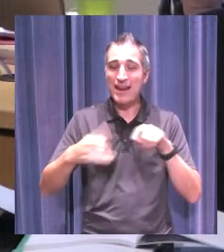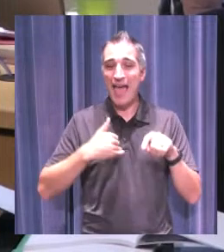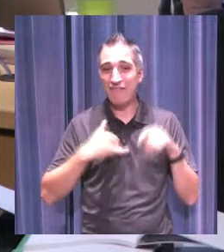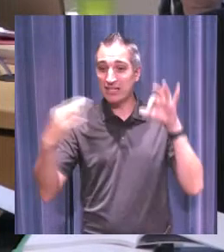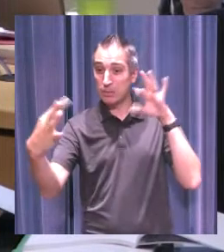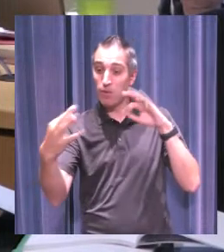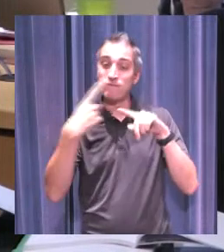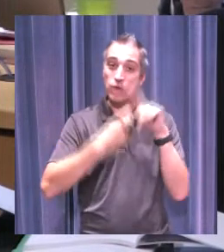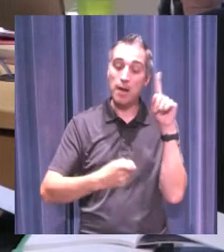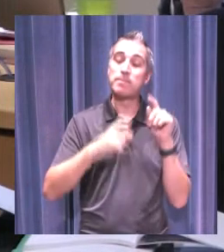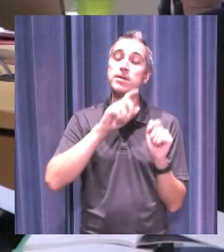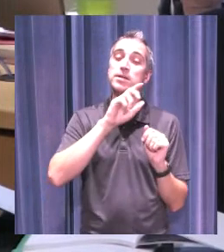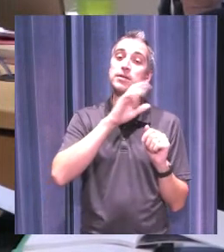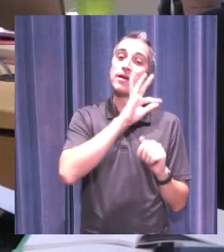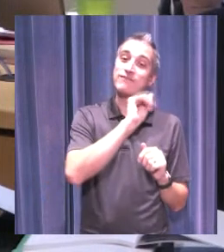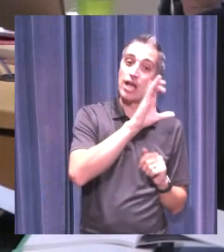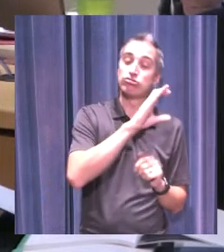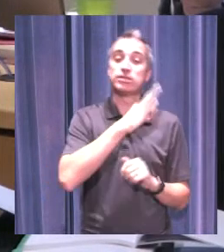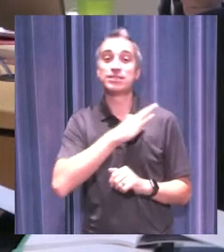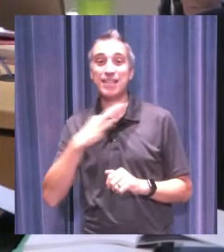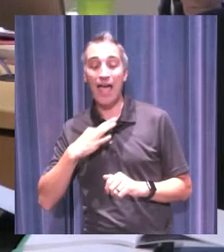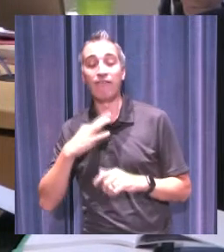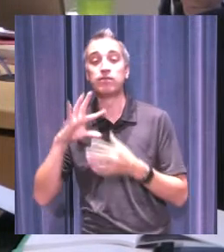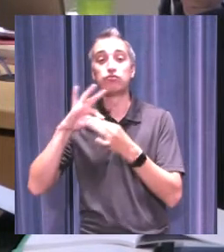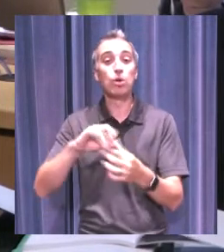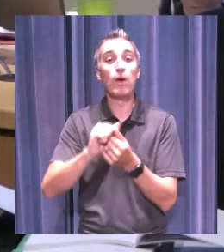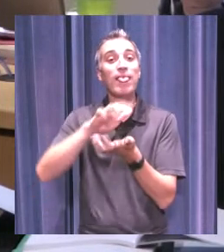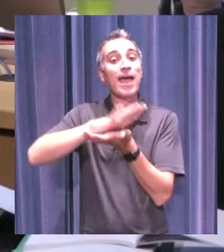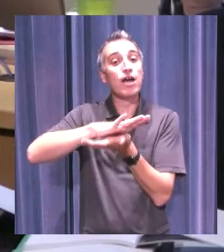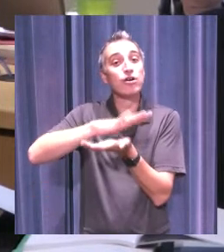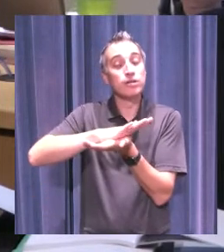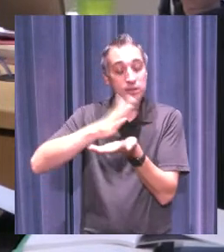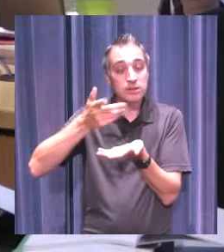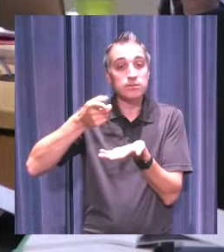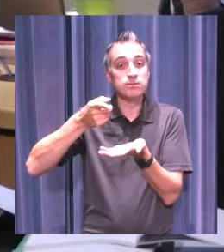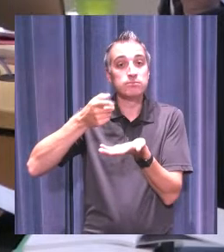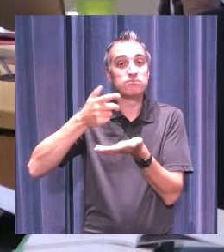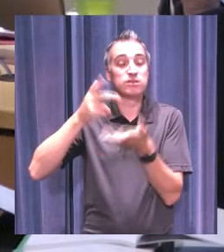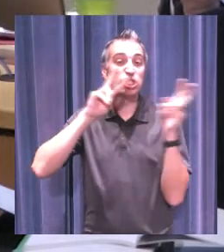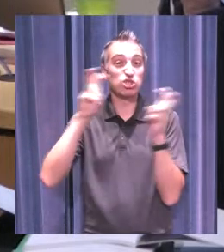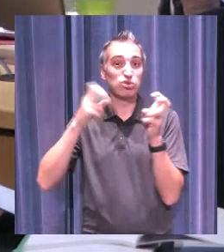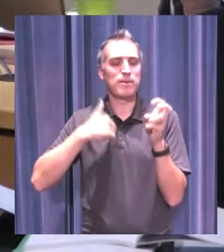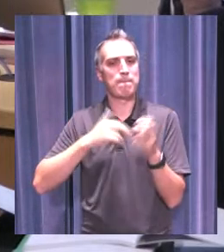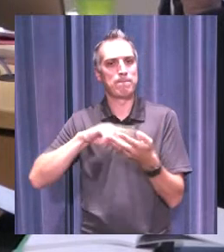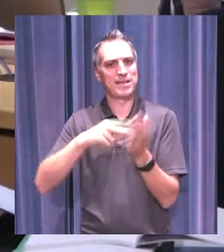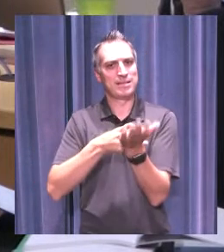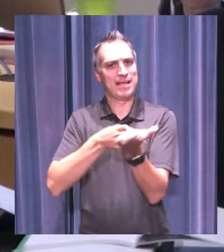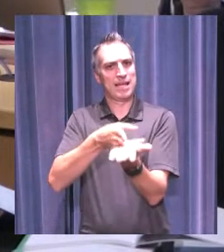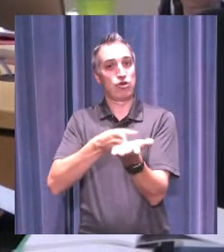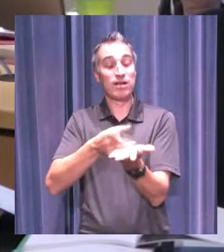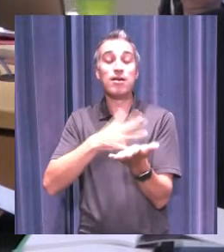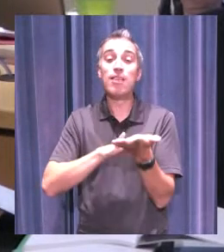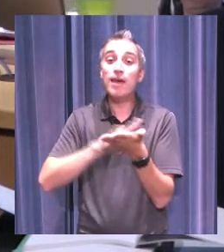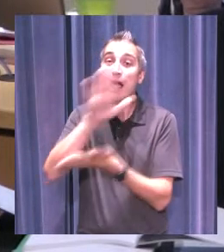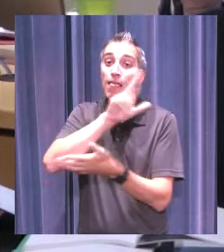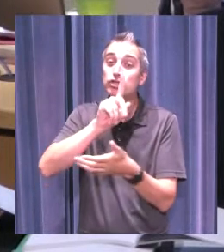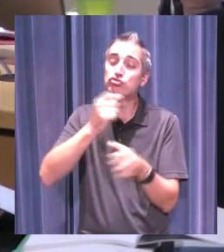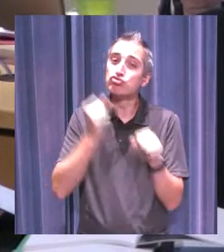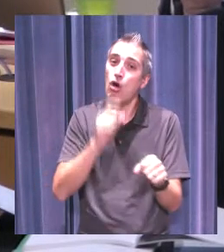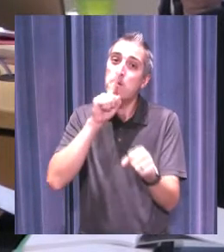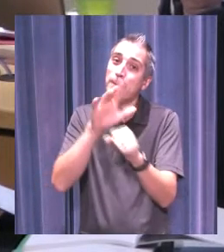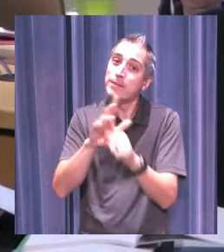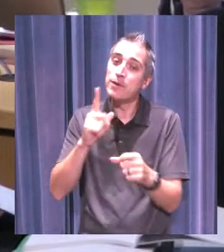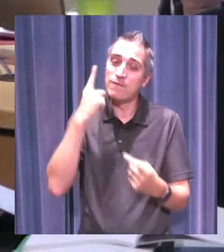and staff regarding academic issues ensures integrity in the process. The other reason was the college's strong commitment to